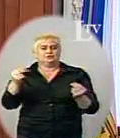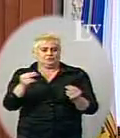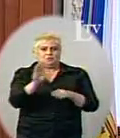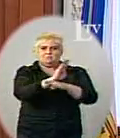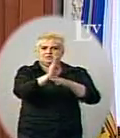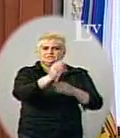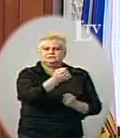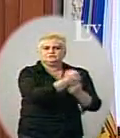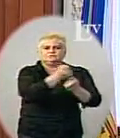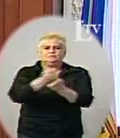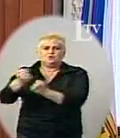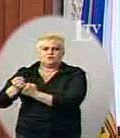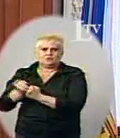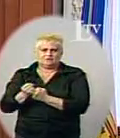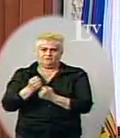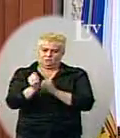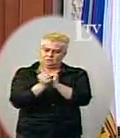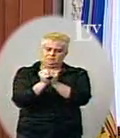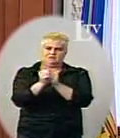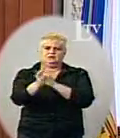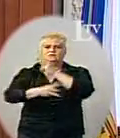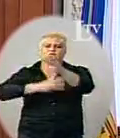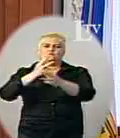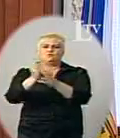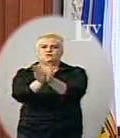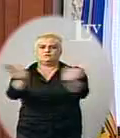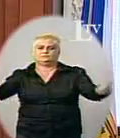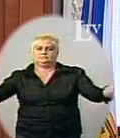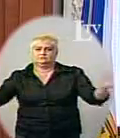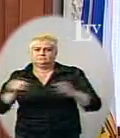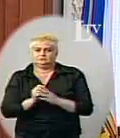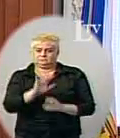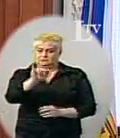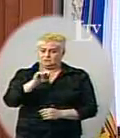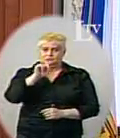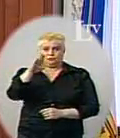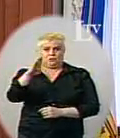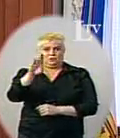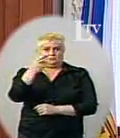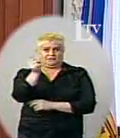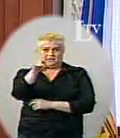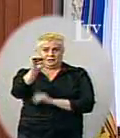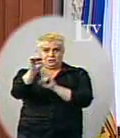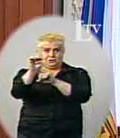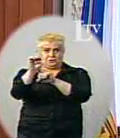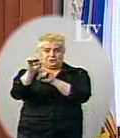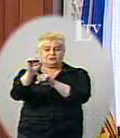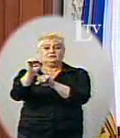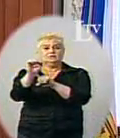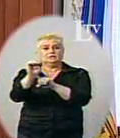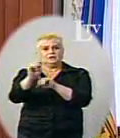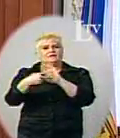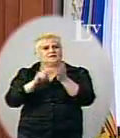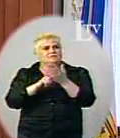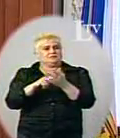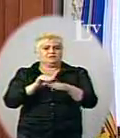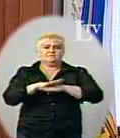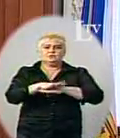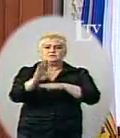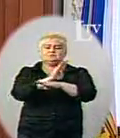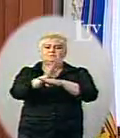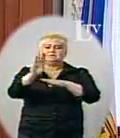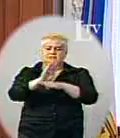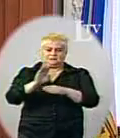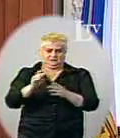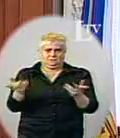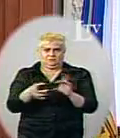and globally competitive. Jobs Here is enabling Nova Scotia businesses to win in an